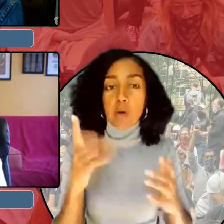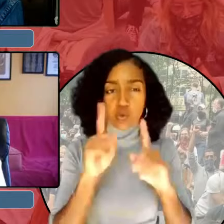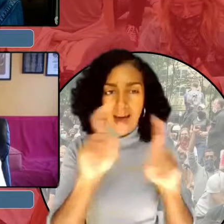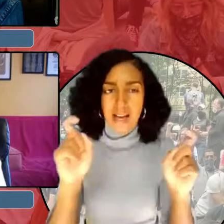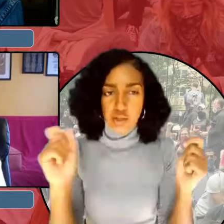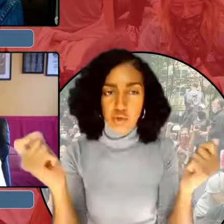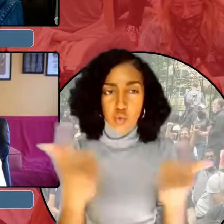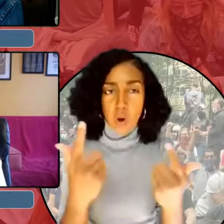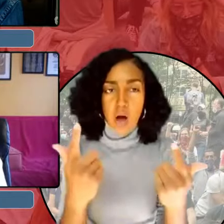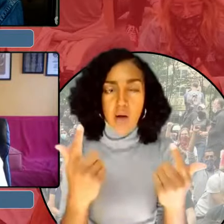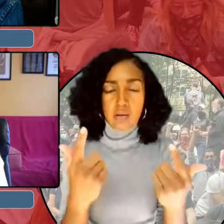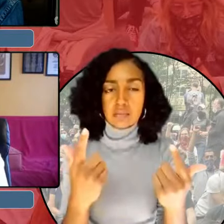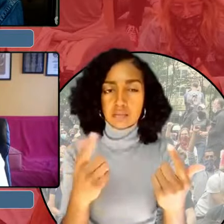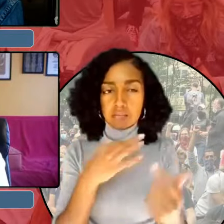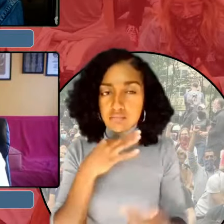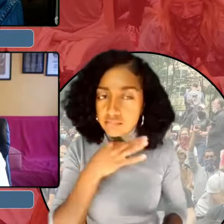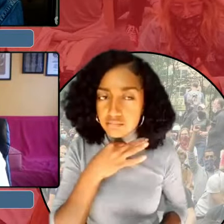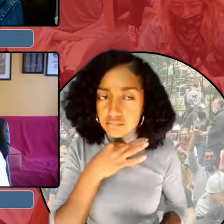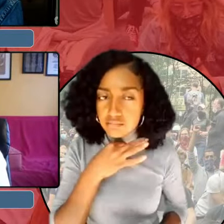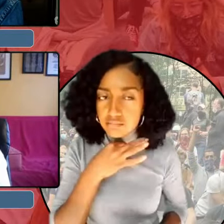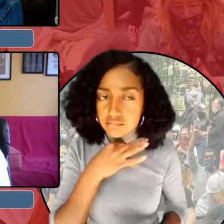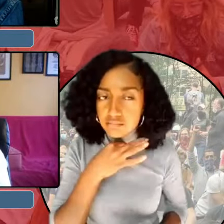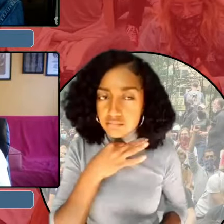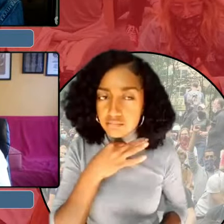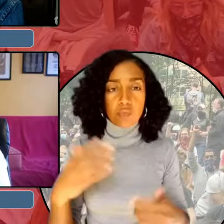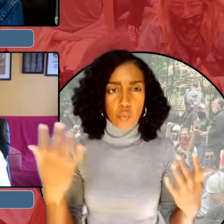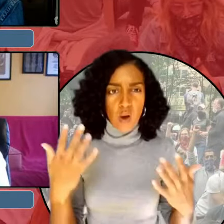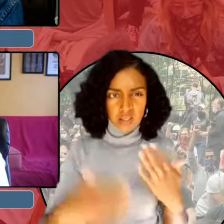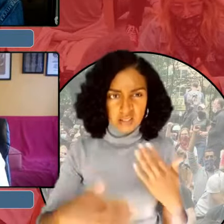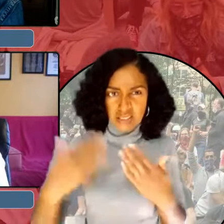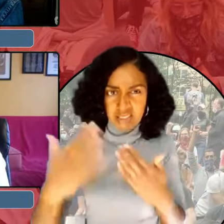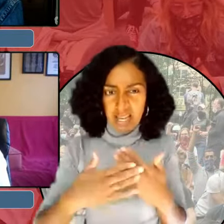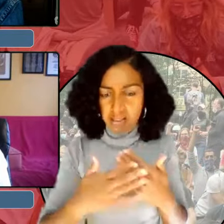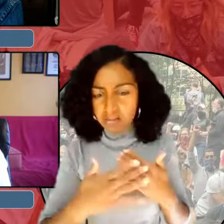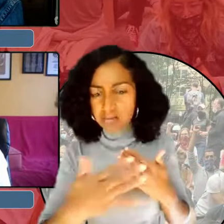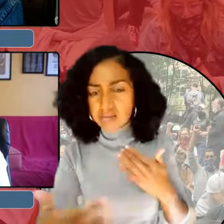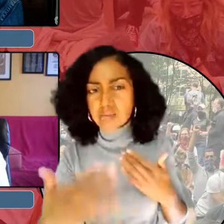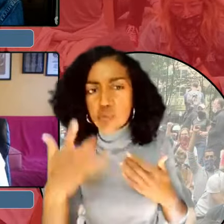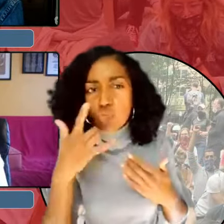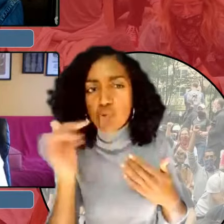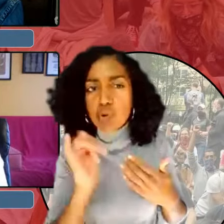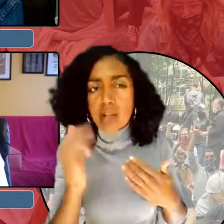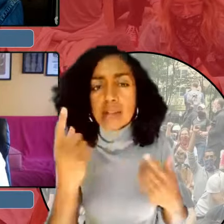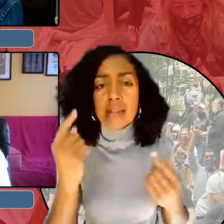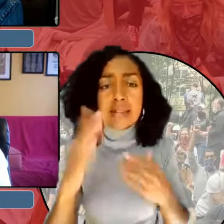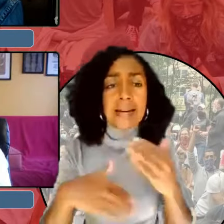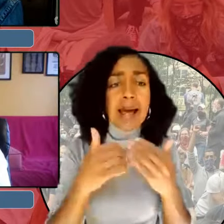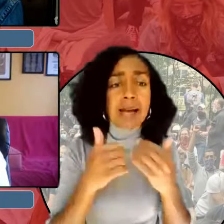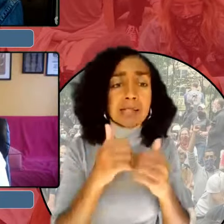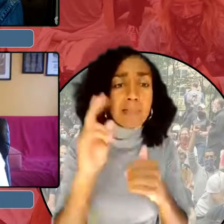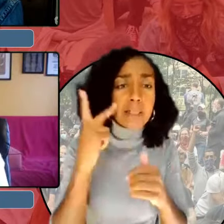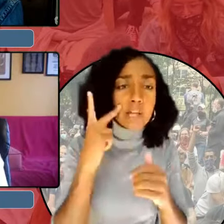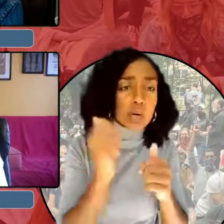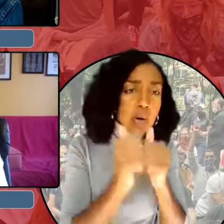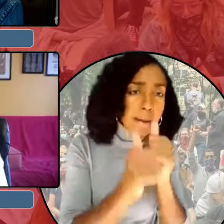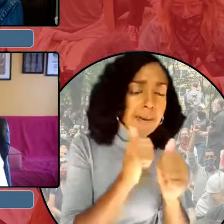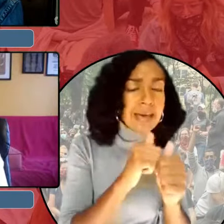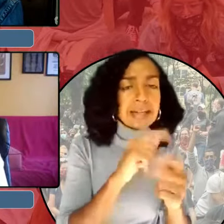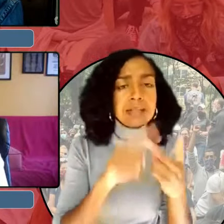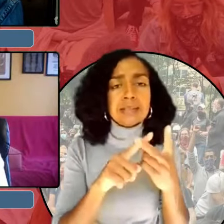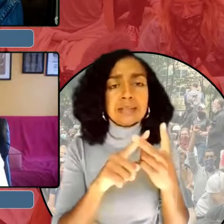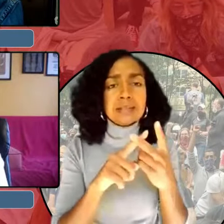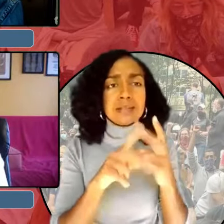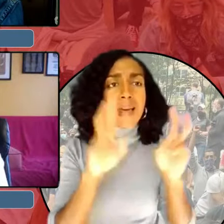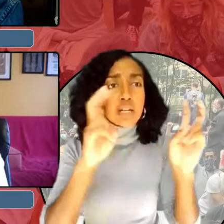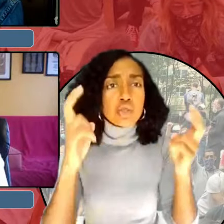what's next, right? So what is the next campaign struggle? What's on